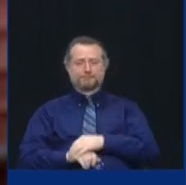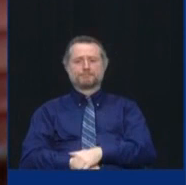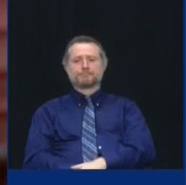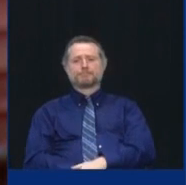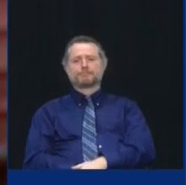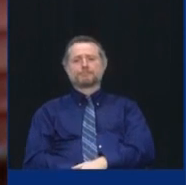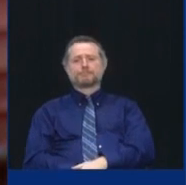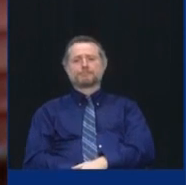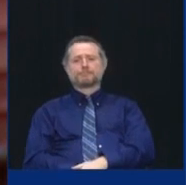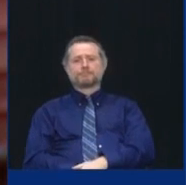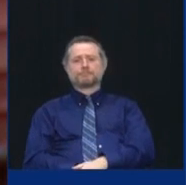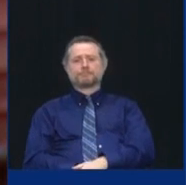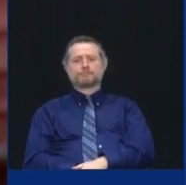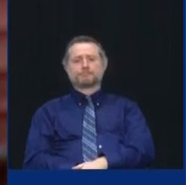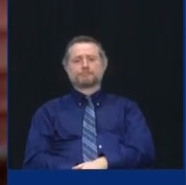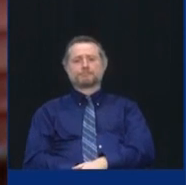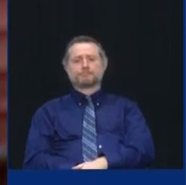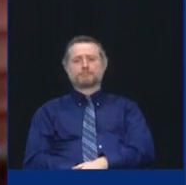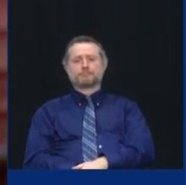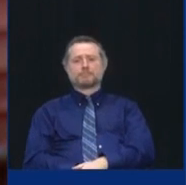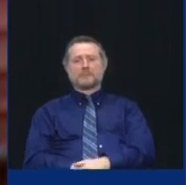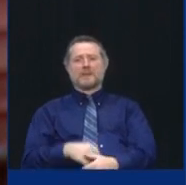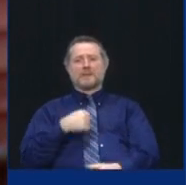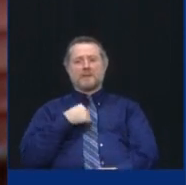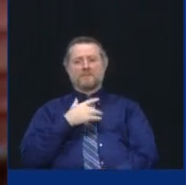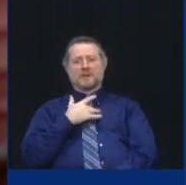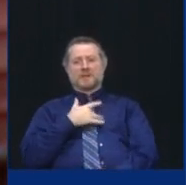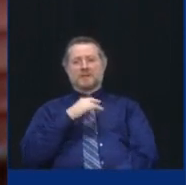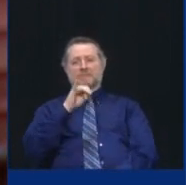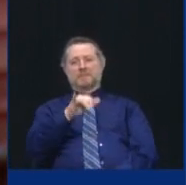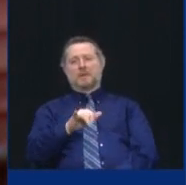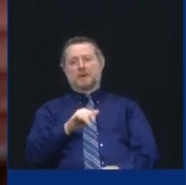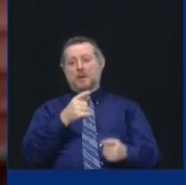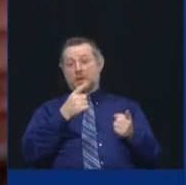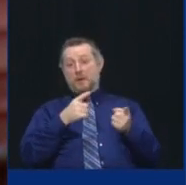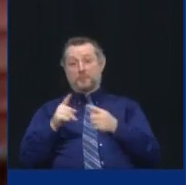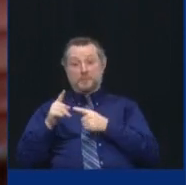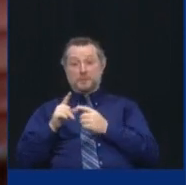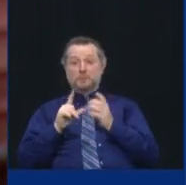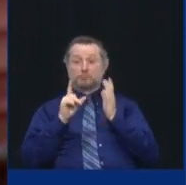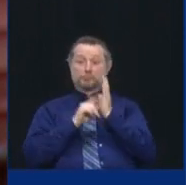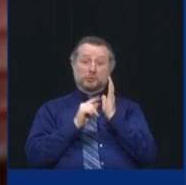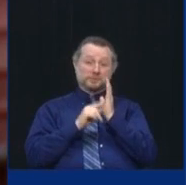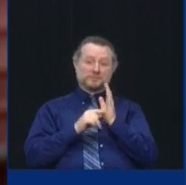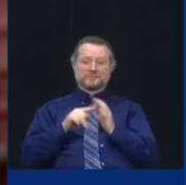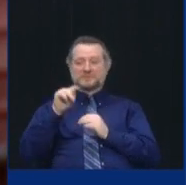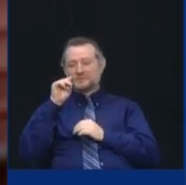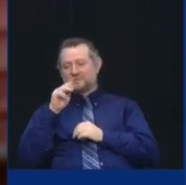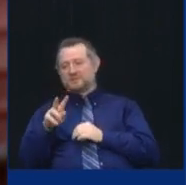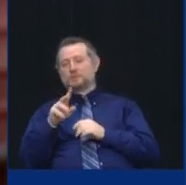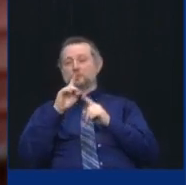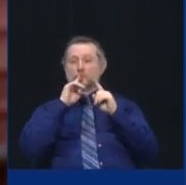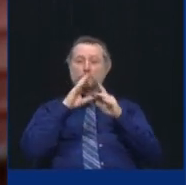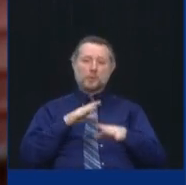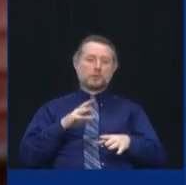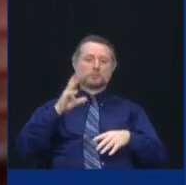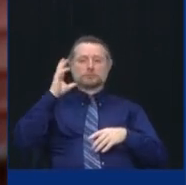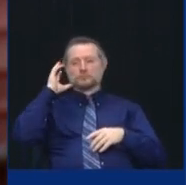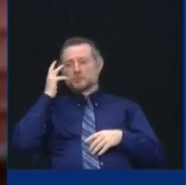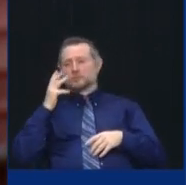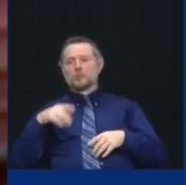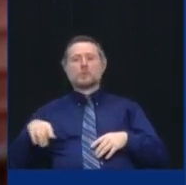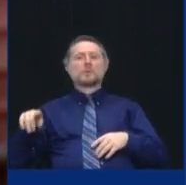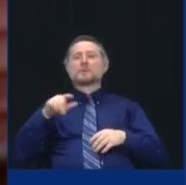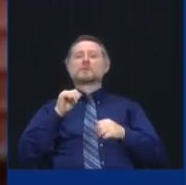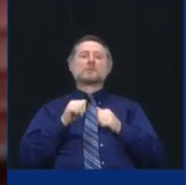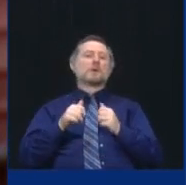been, I think, distorted in the press and manipulated,